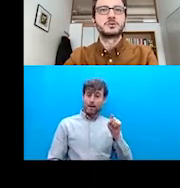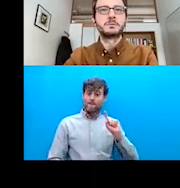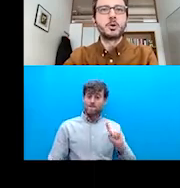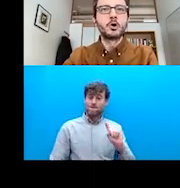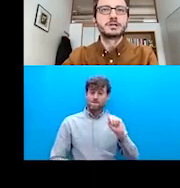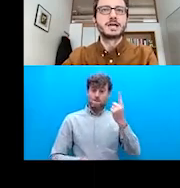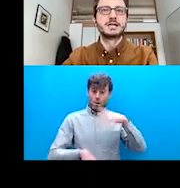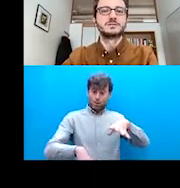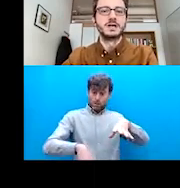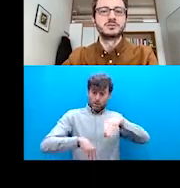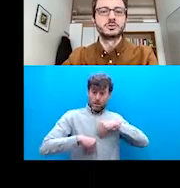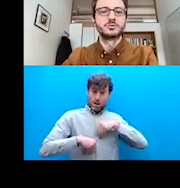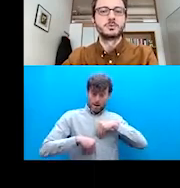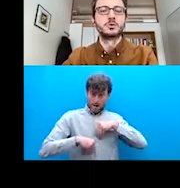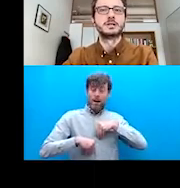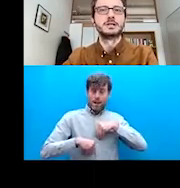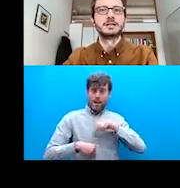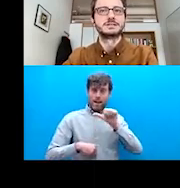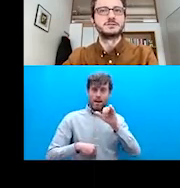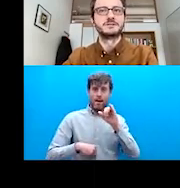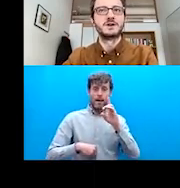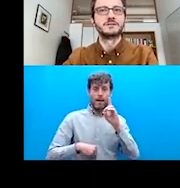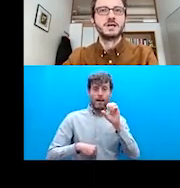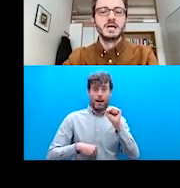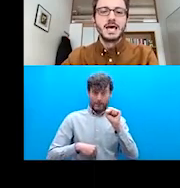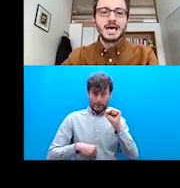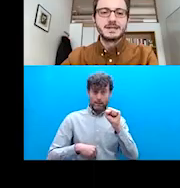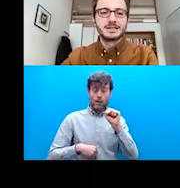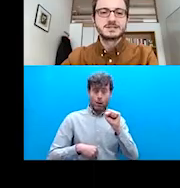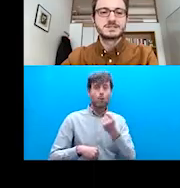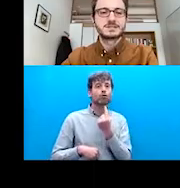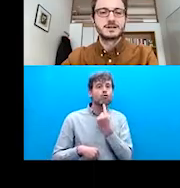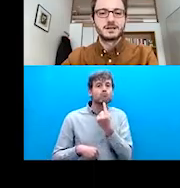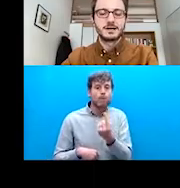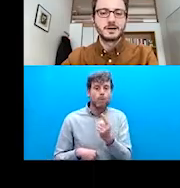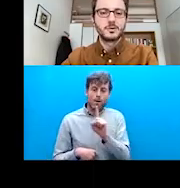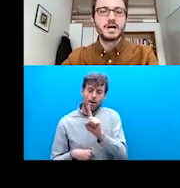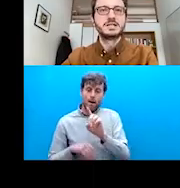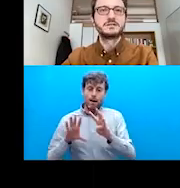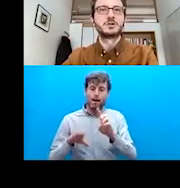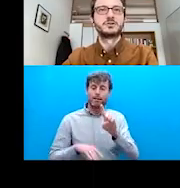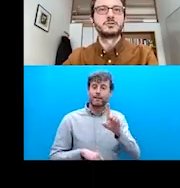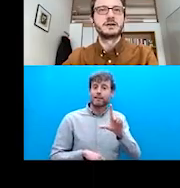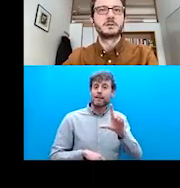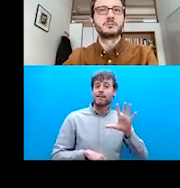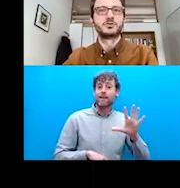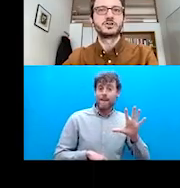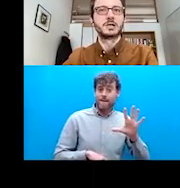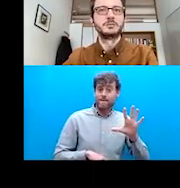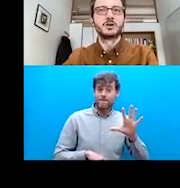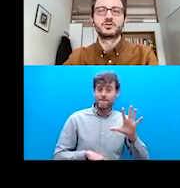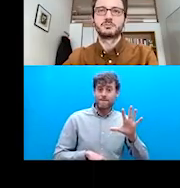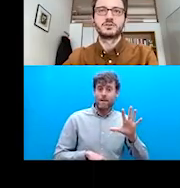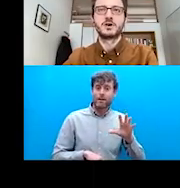first reported case of AIDS was reported in 1975. And this is quite difficult to derive